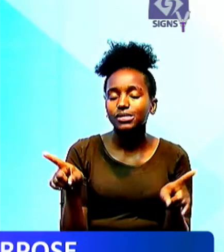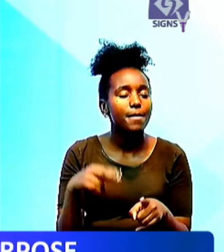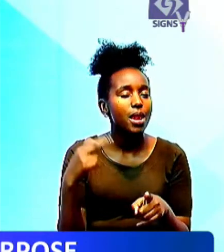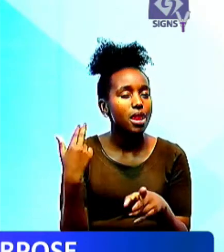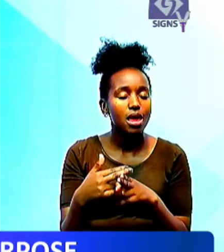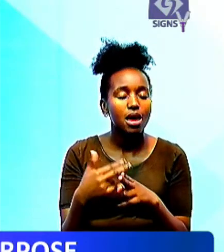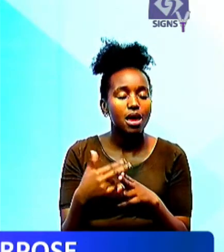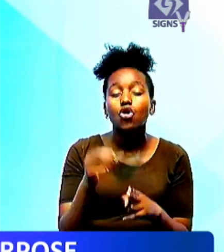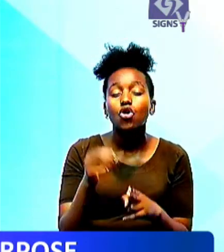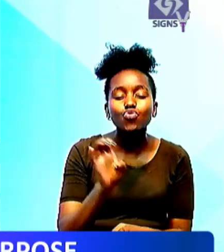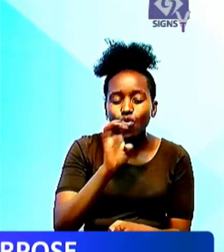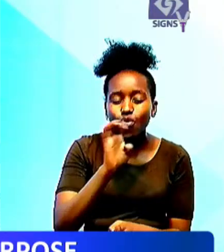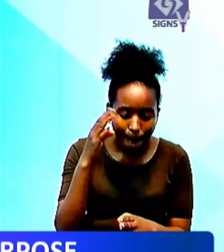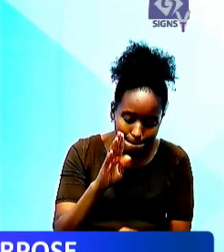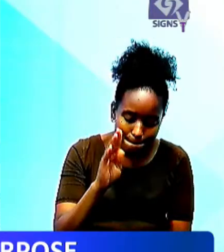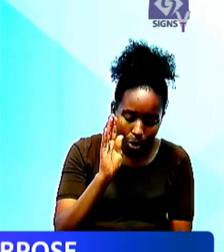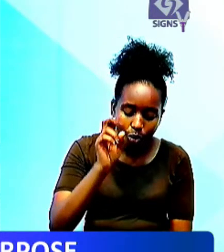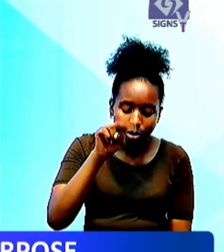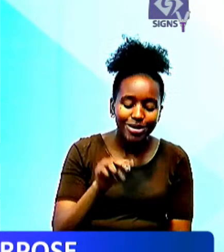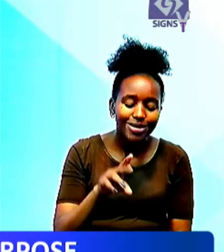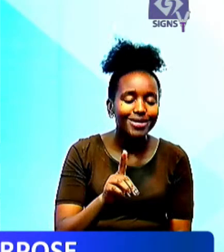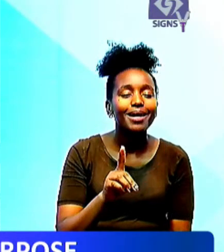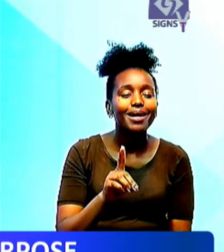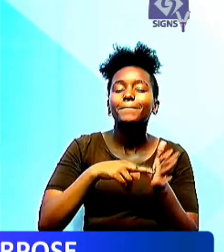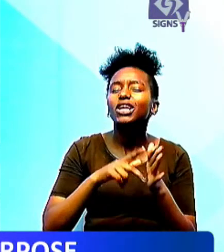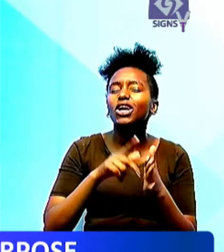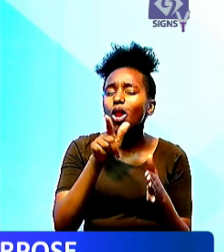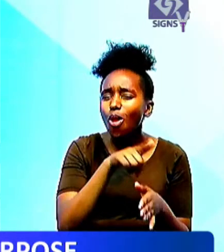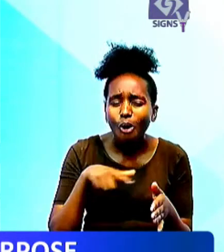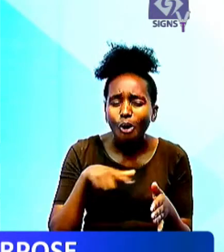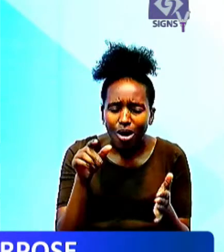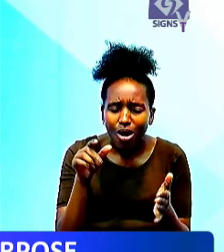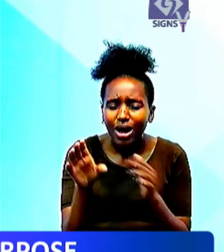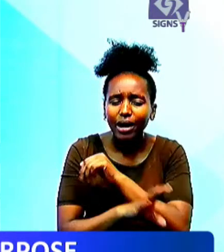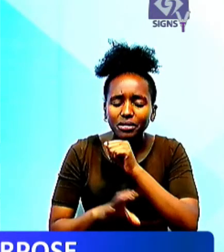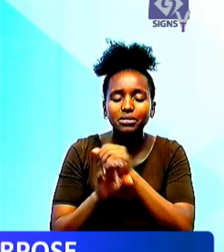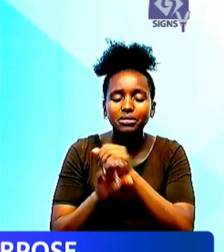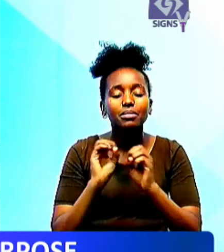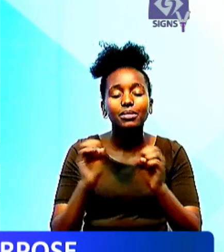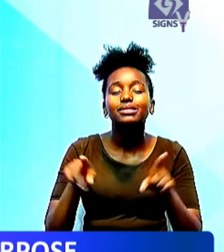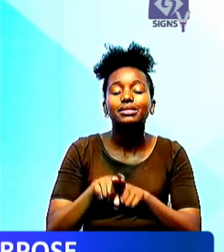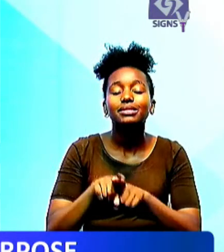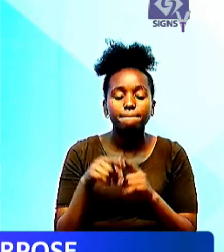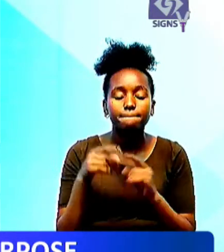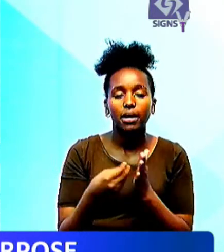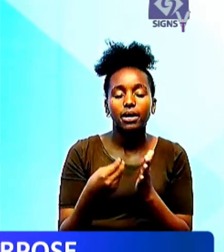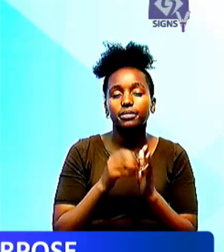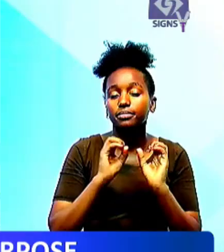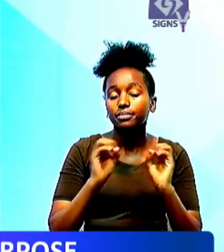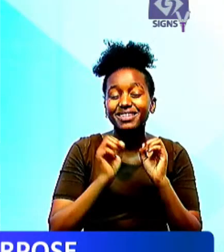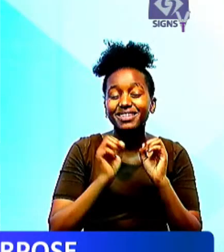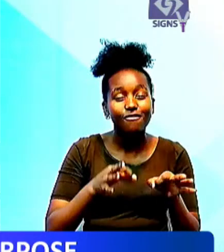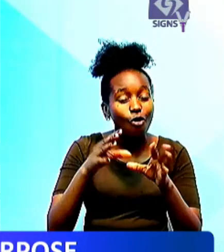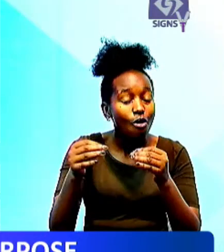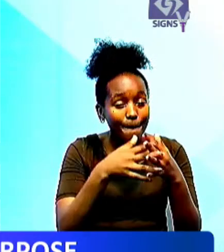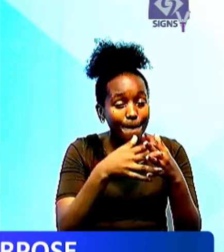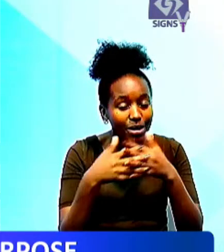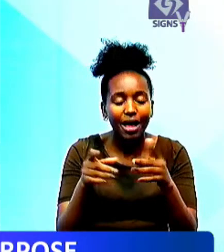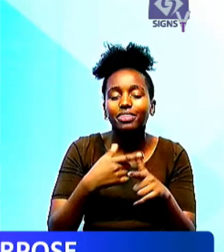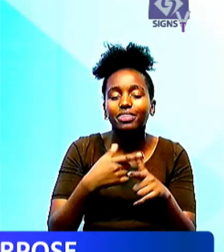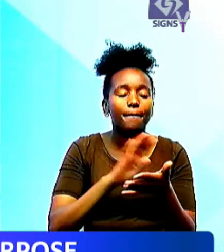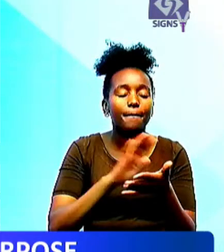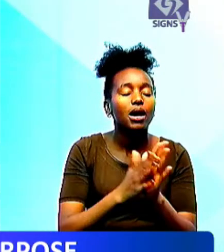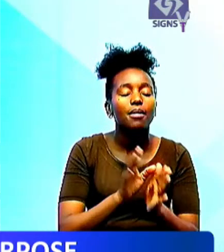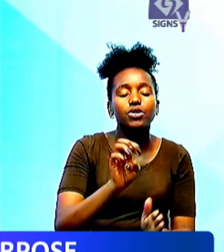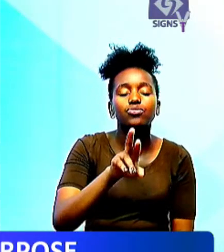It's denominated in the local currency of that country. If we take it to US and we have denominated in the USD, it's a Eurobond. If